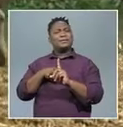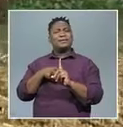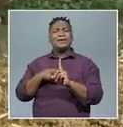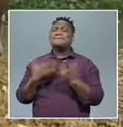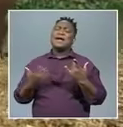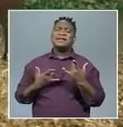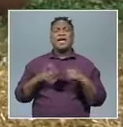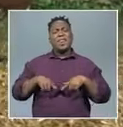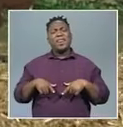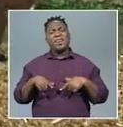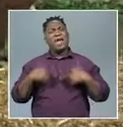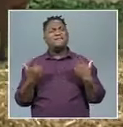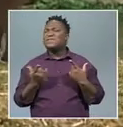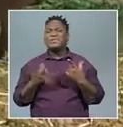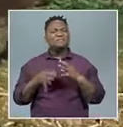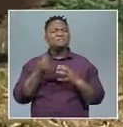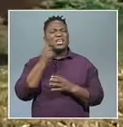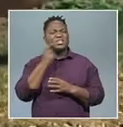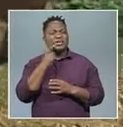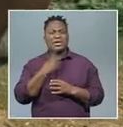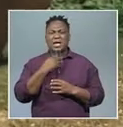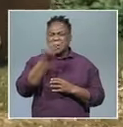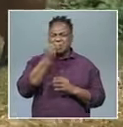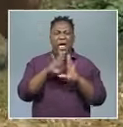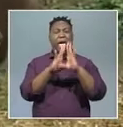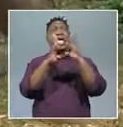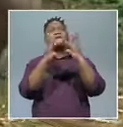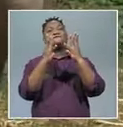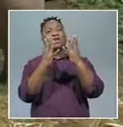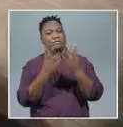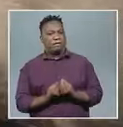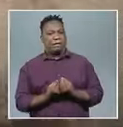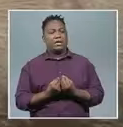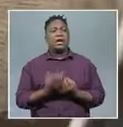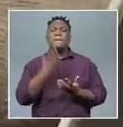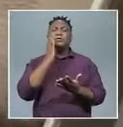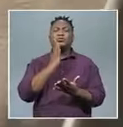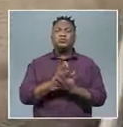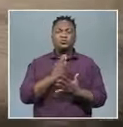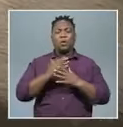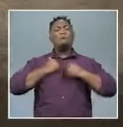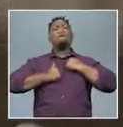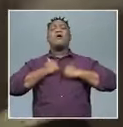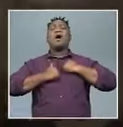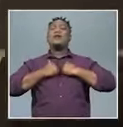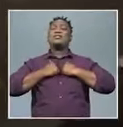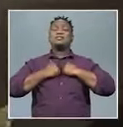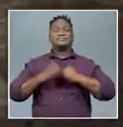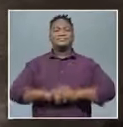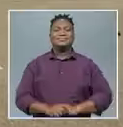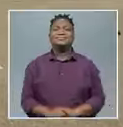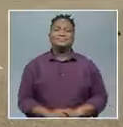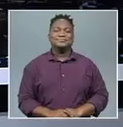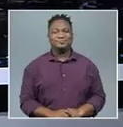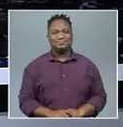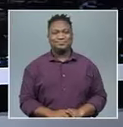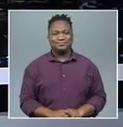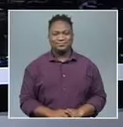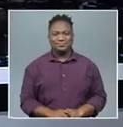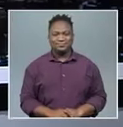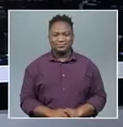still enjoys the simple things in life, like eating everything but spinach and taking luxurious long mud baths.